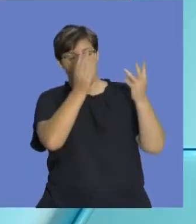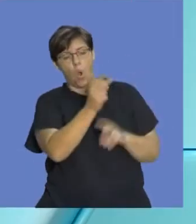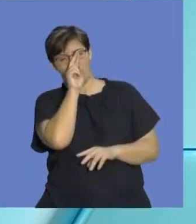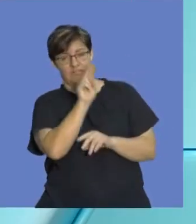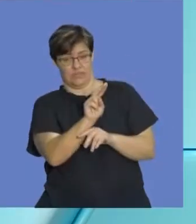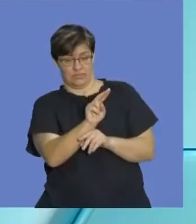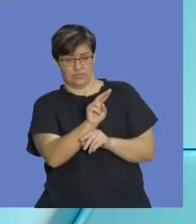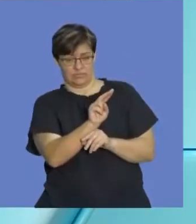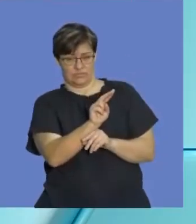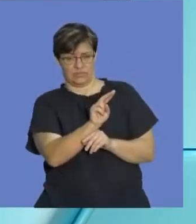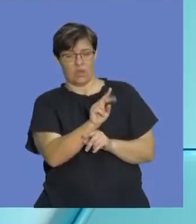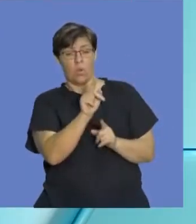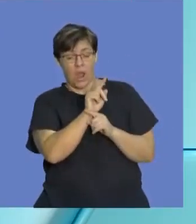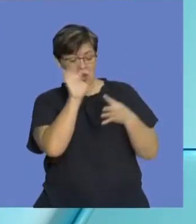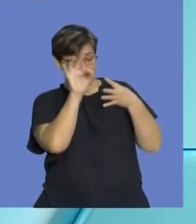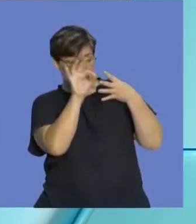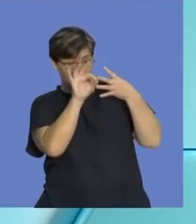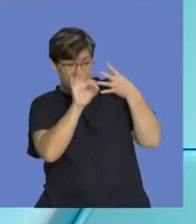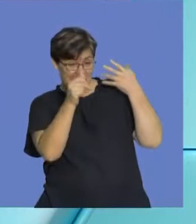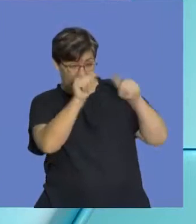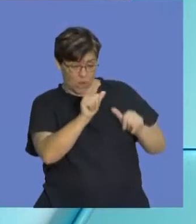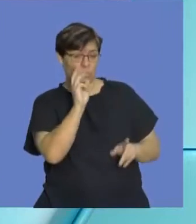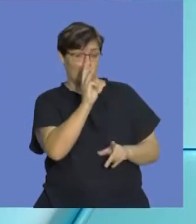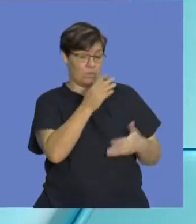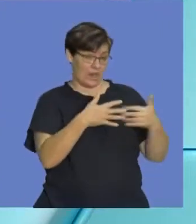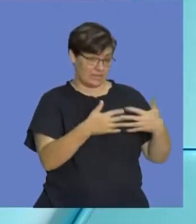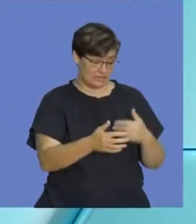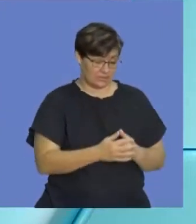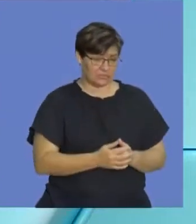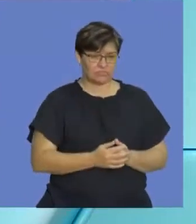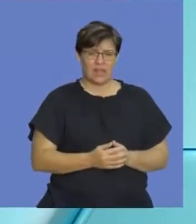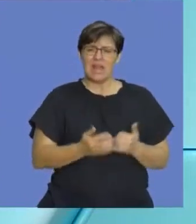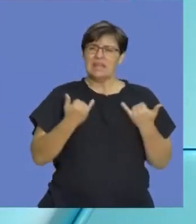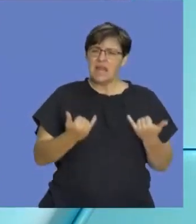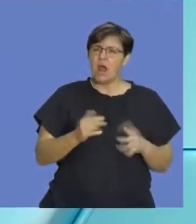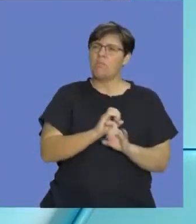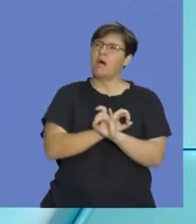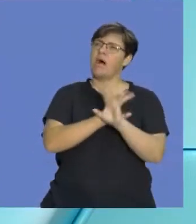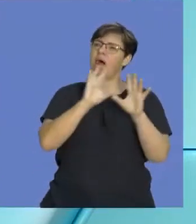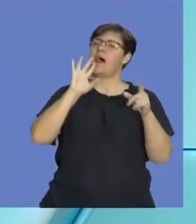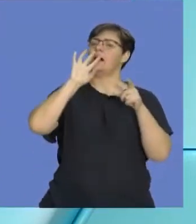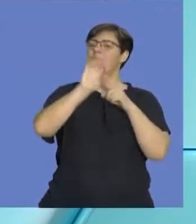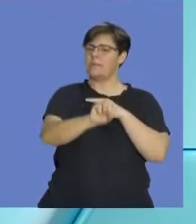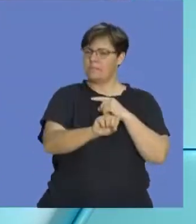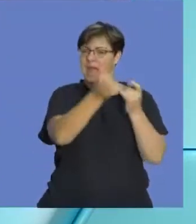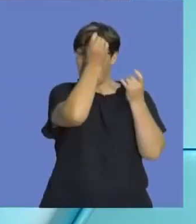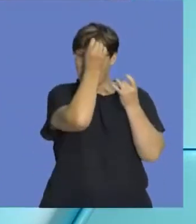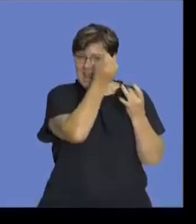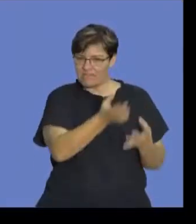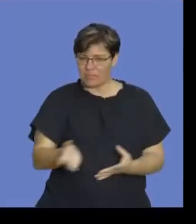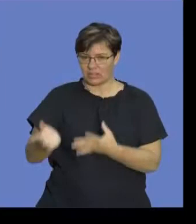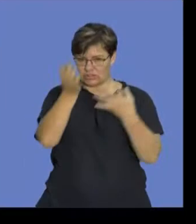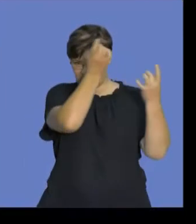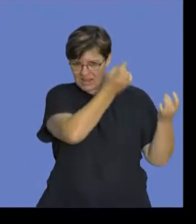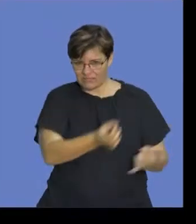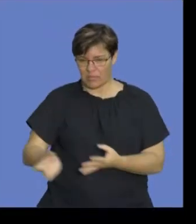the specifics in the account. For now, I want you to realize that there's a flow of information. So you have your stock